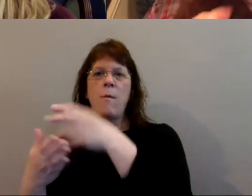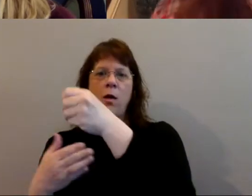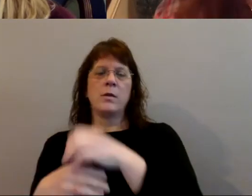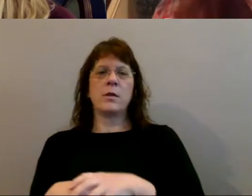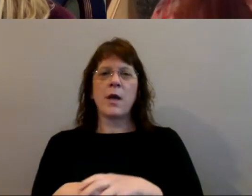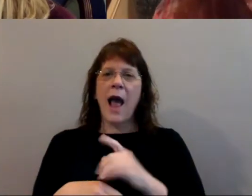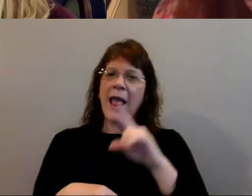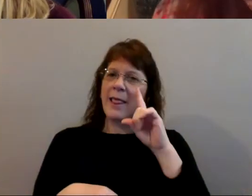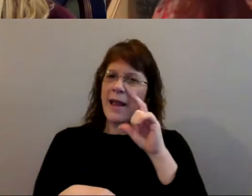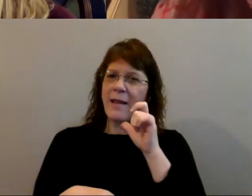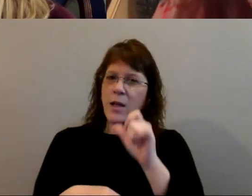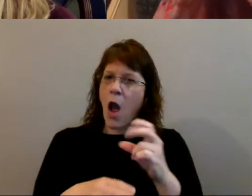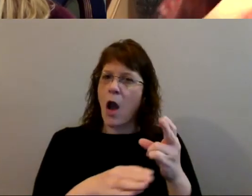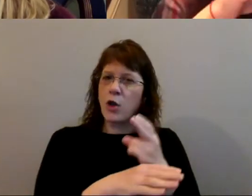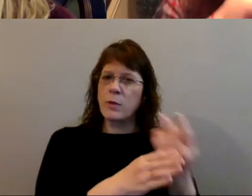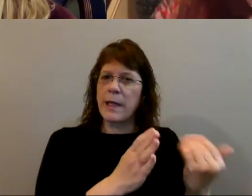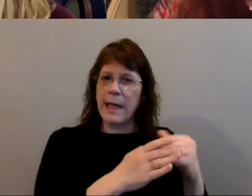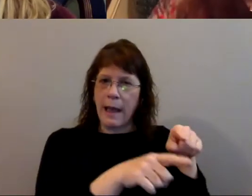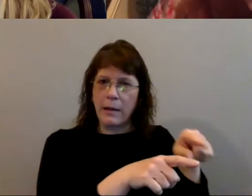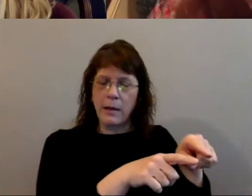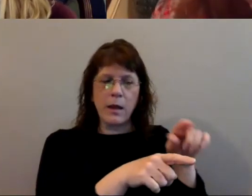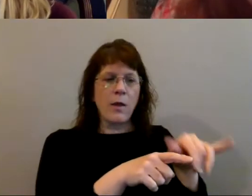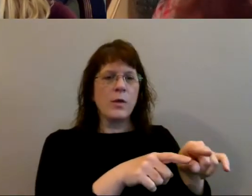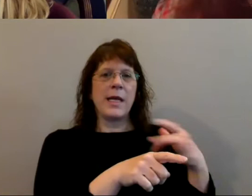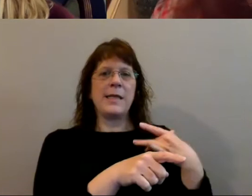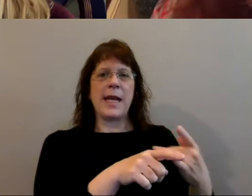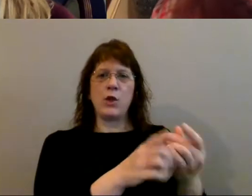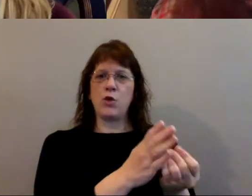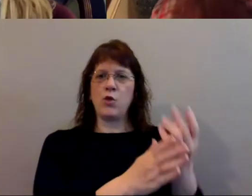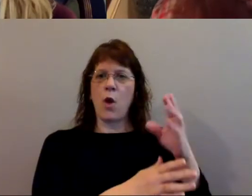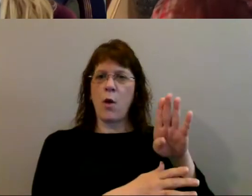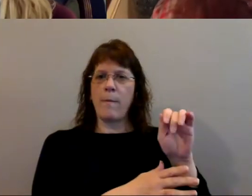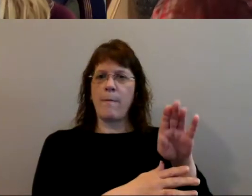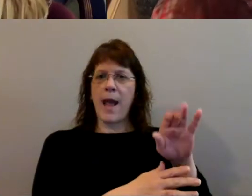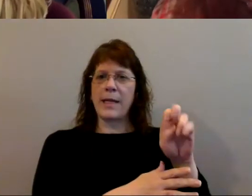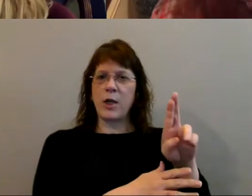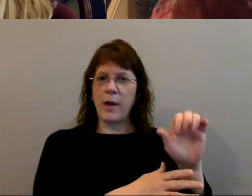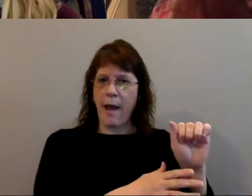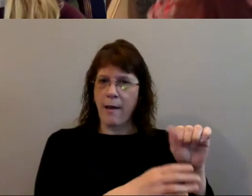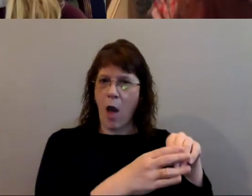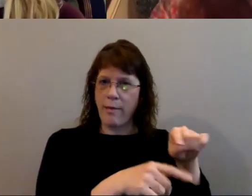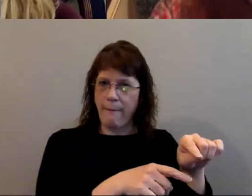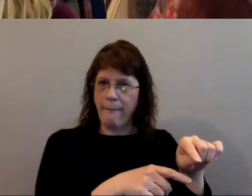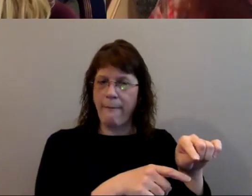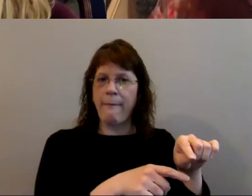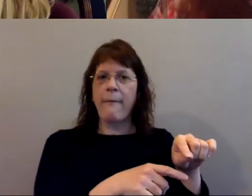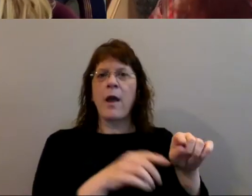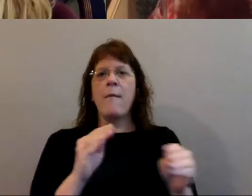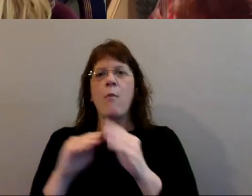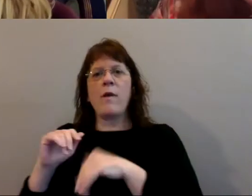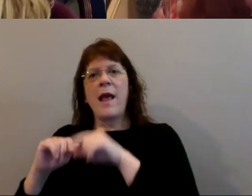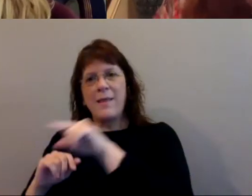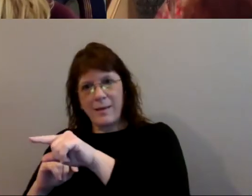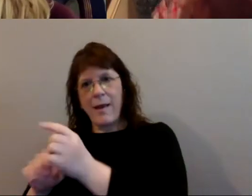plastic, I think they are more prone to, growing bacteria on them than the like ones that are made to be